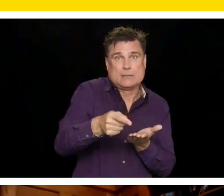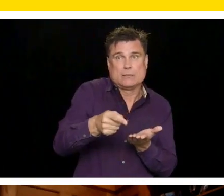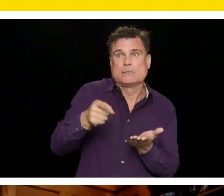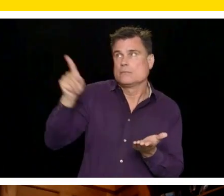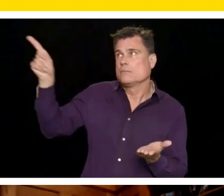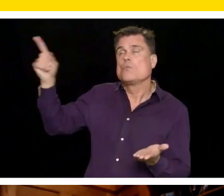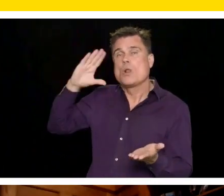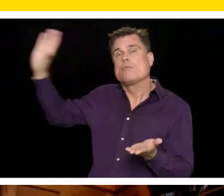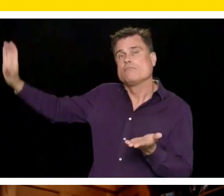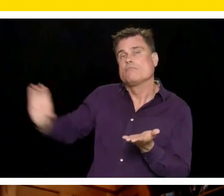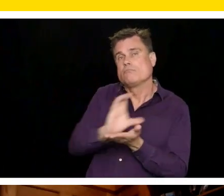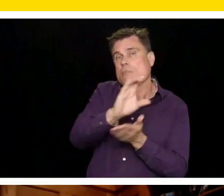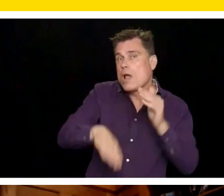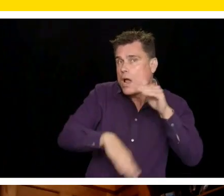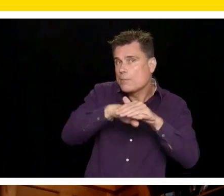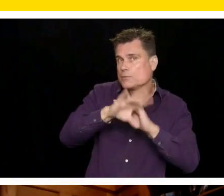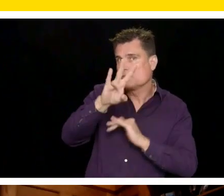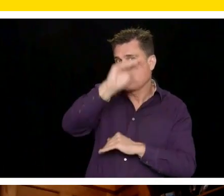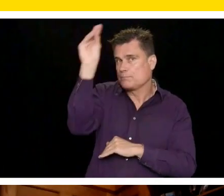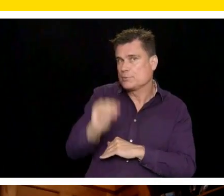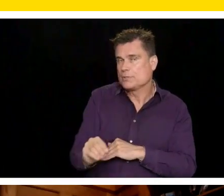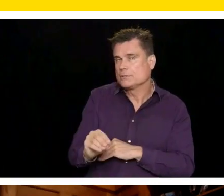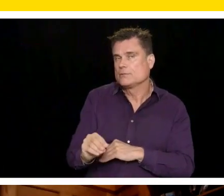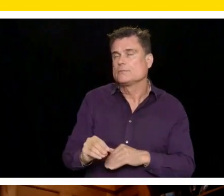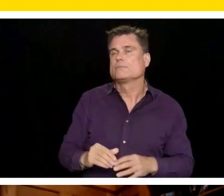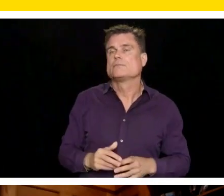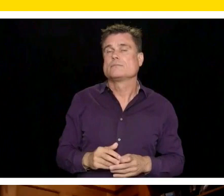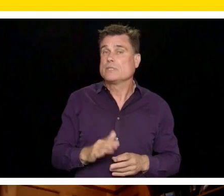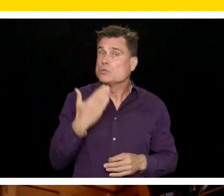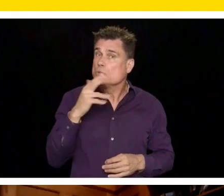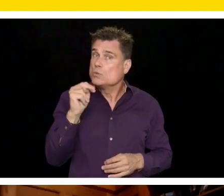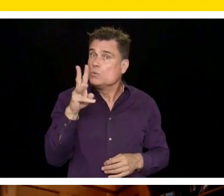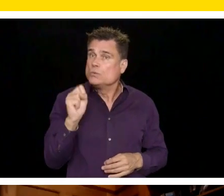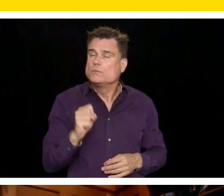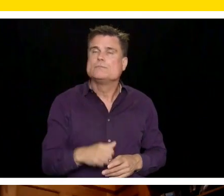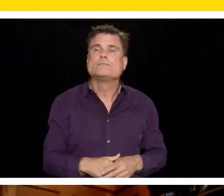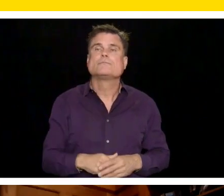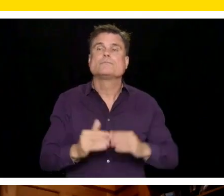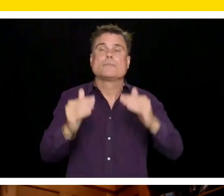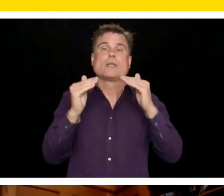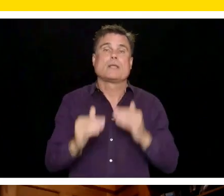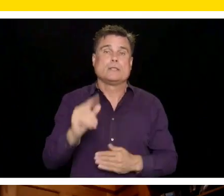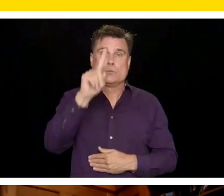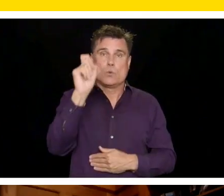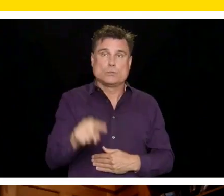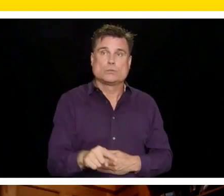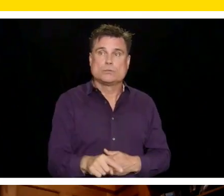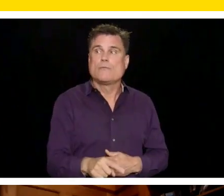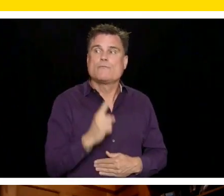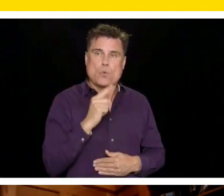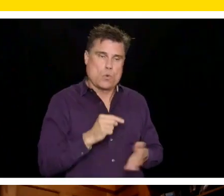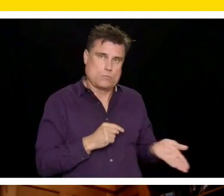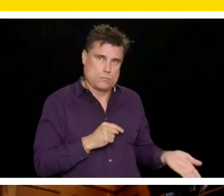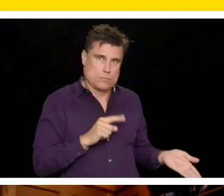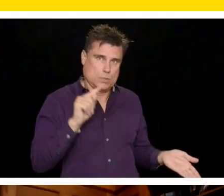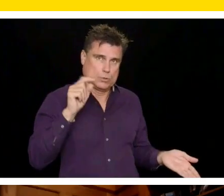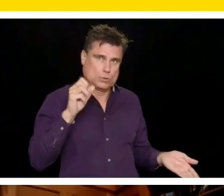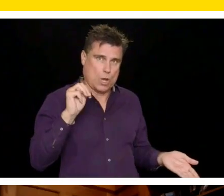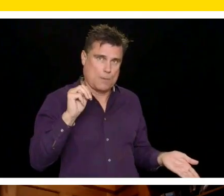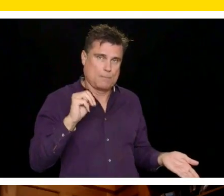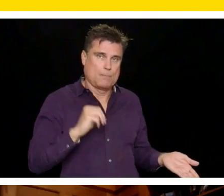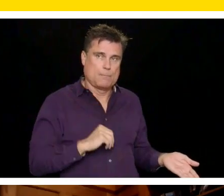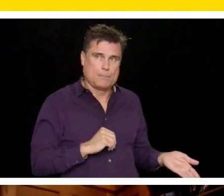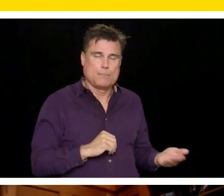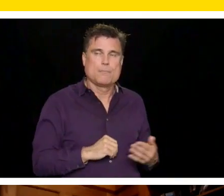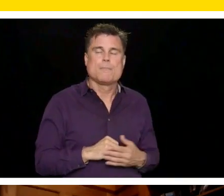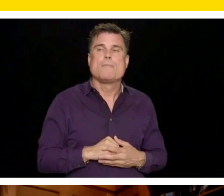Thank you, Minister. The next question is for you, Tom. And what do you think is required in order for business to plan